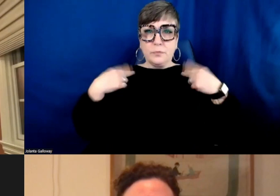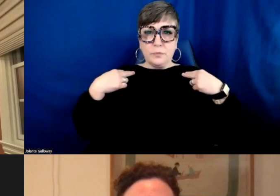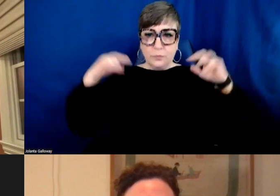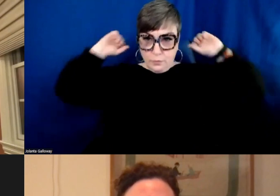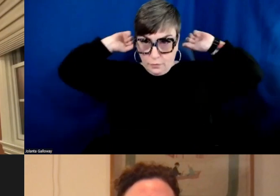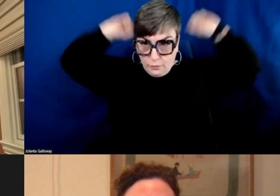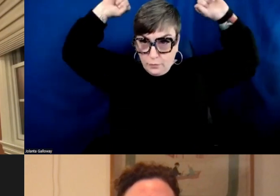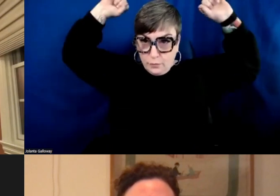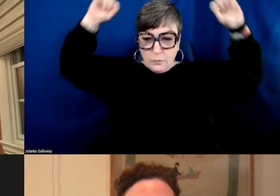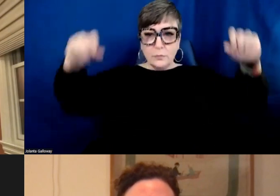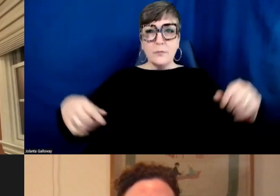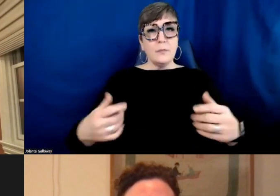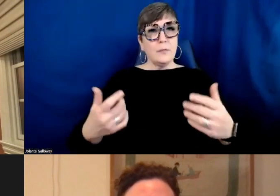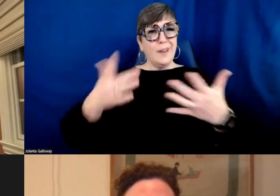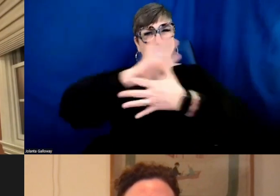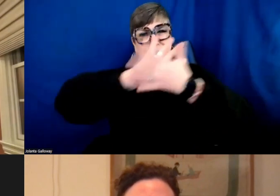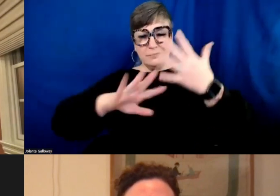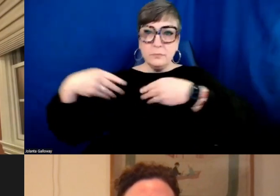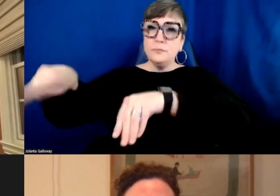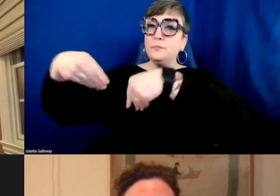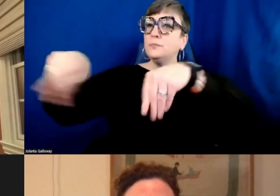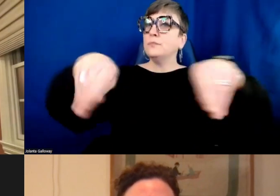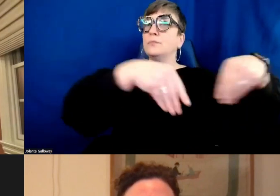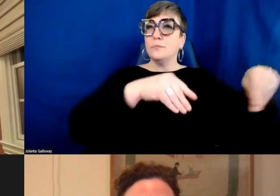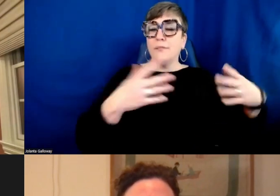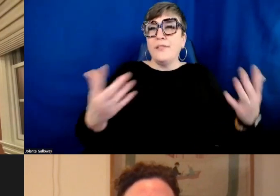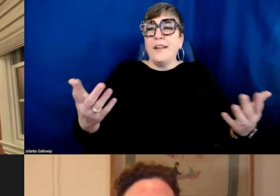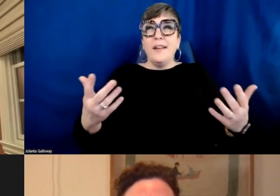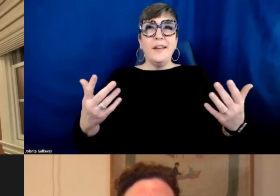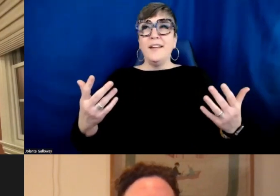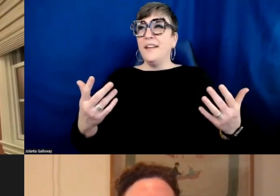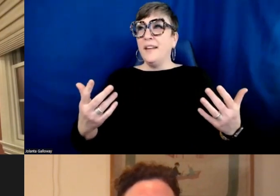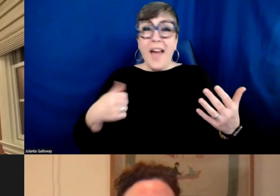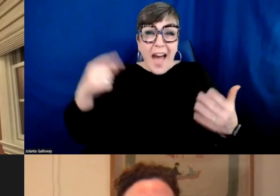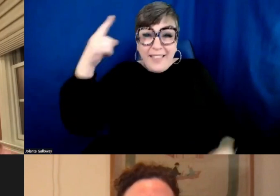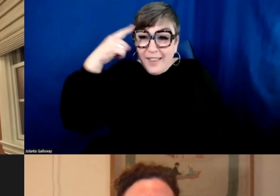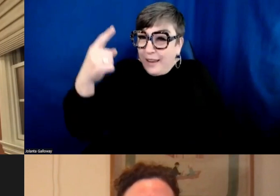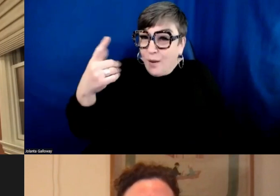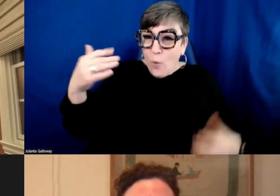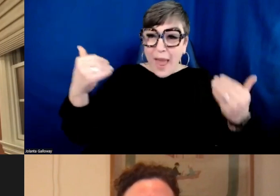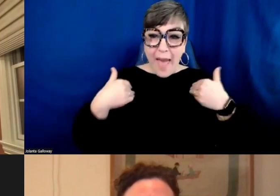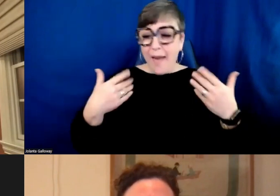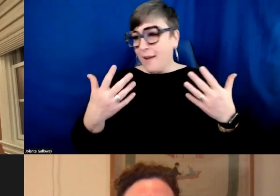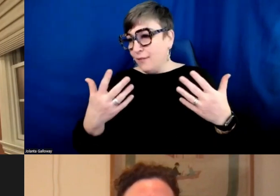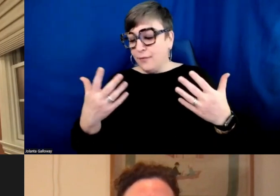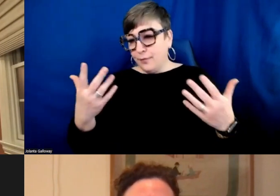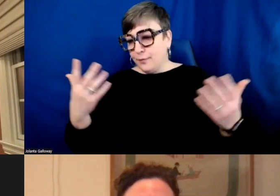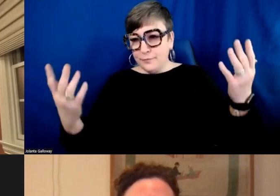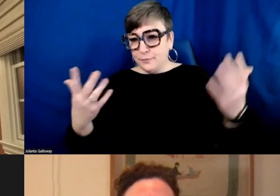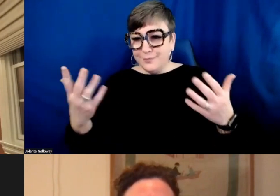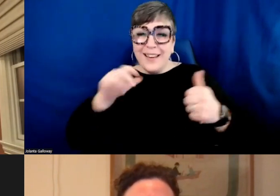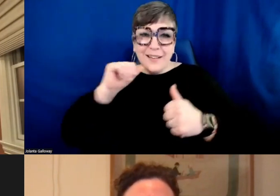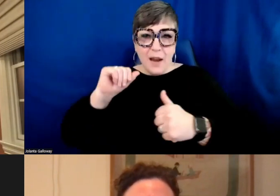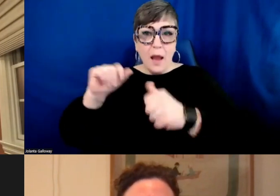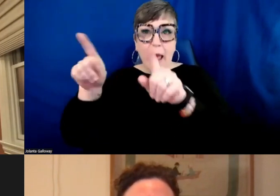so, and in the end, I, I think it's still with us. We just don't have it as documented and, and you'll have to read the book, um, to see why it's